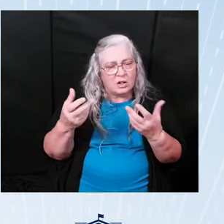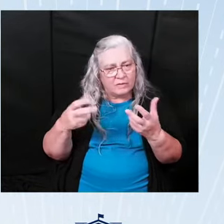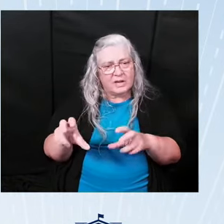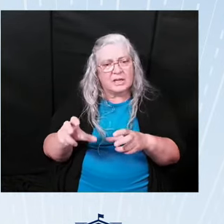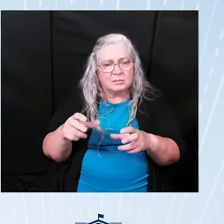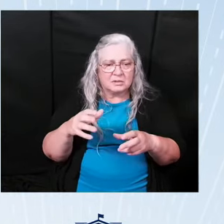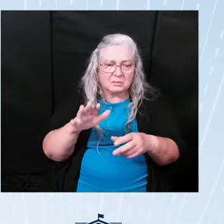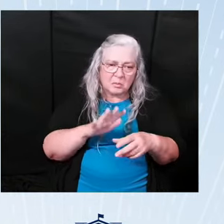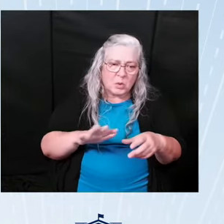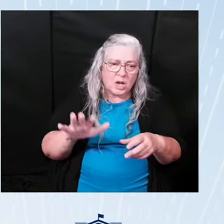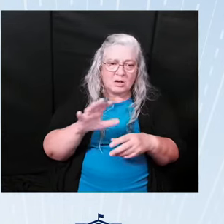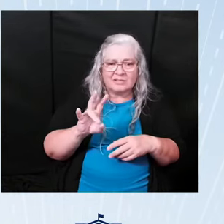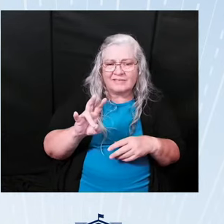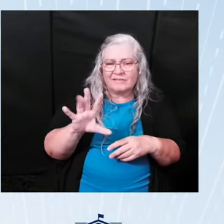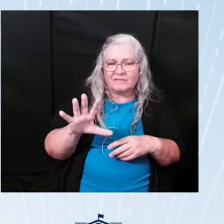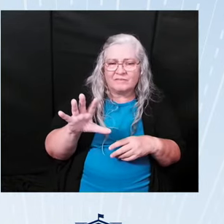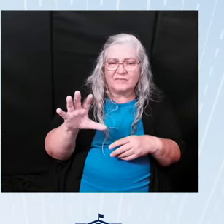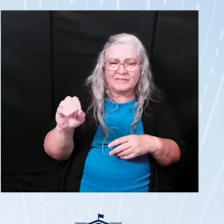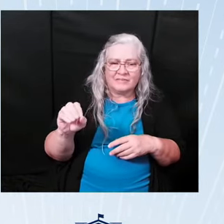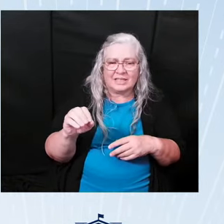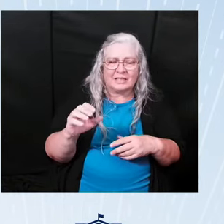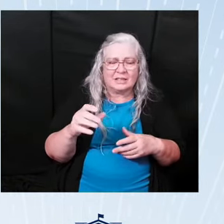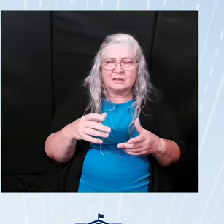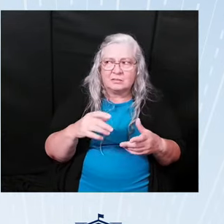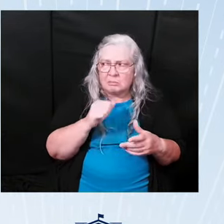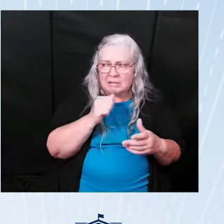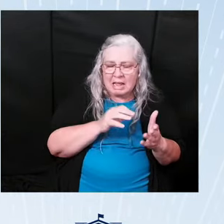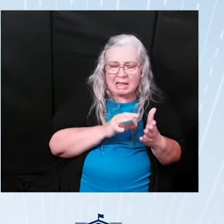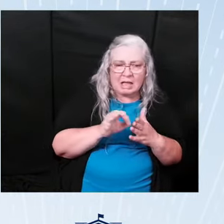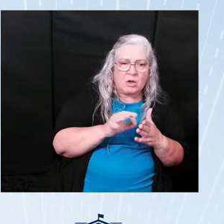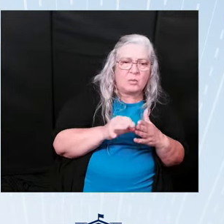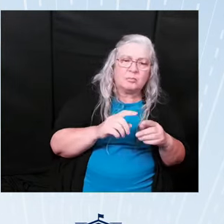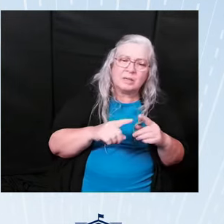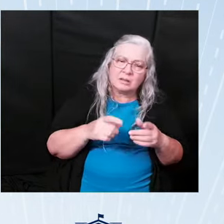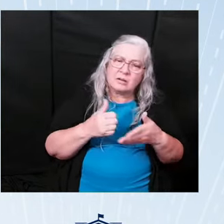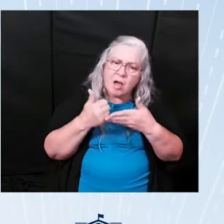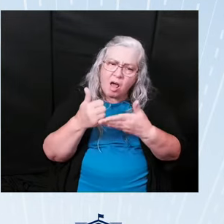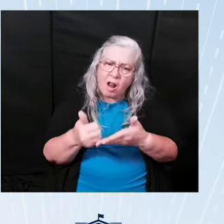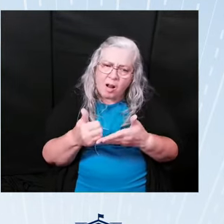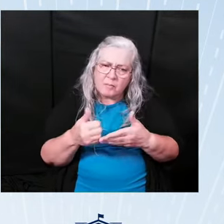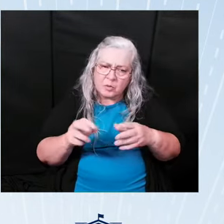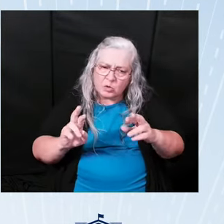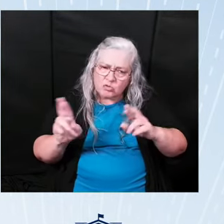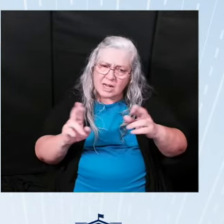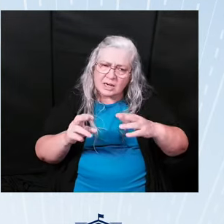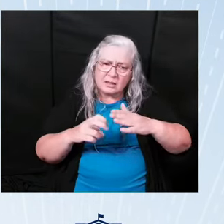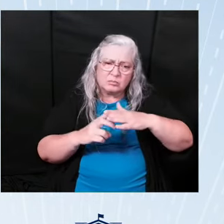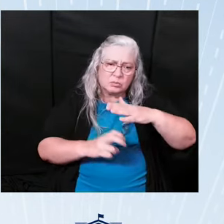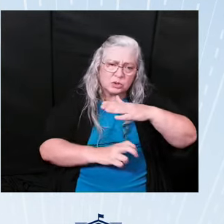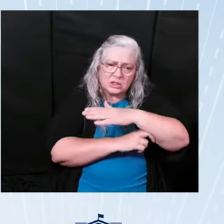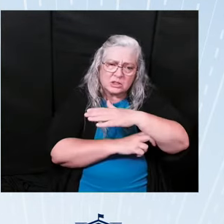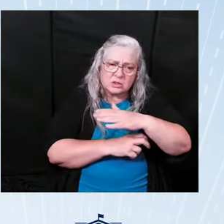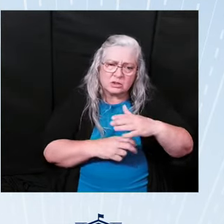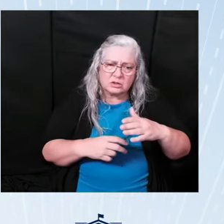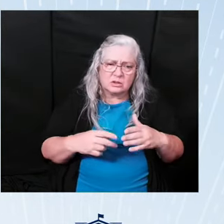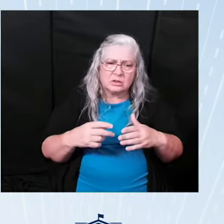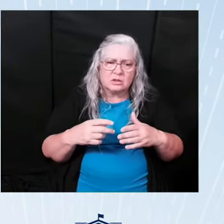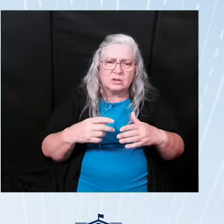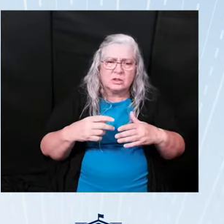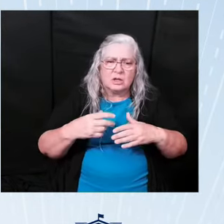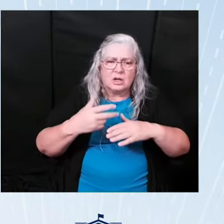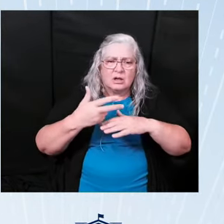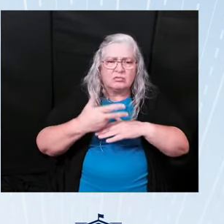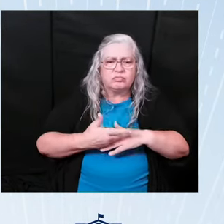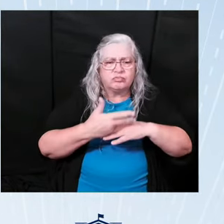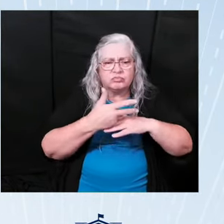To basically put shock absorbers on the Golden Gate Bridge to withstand the challenges that they have from earthquakes and the danger